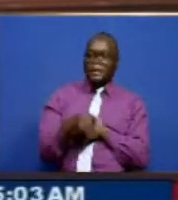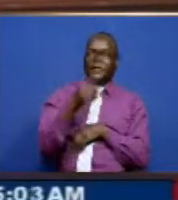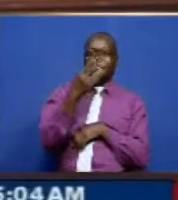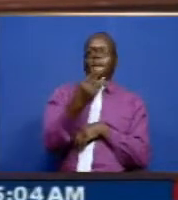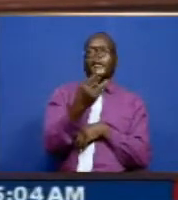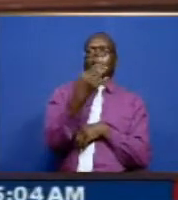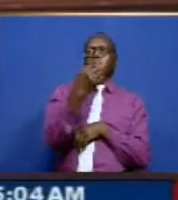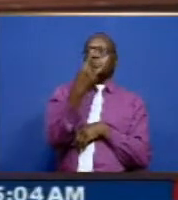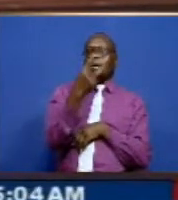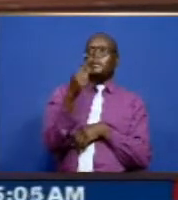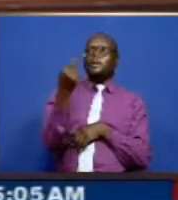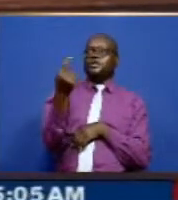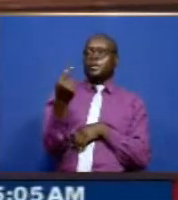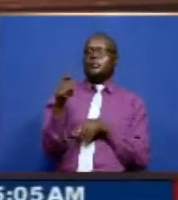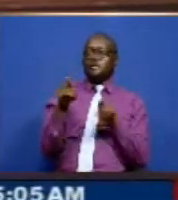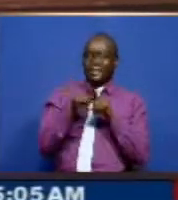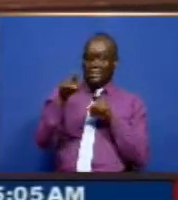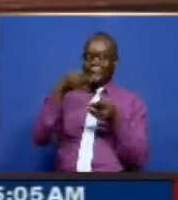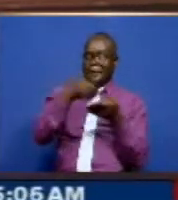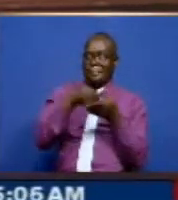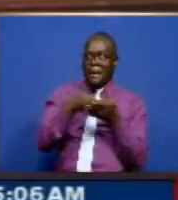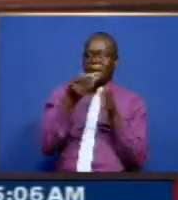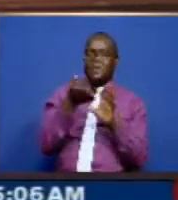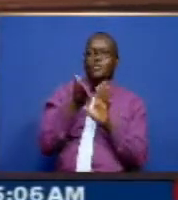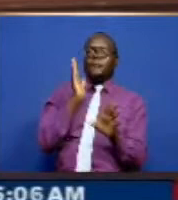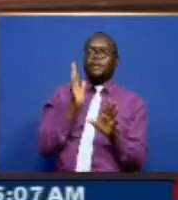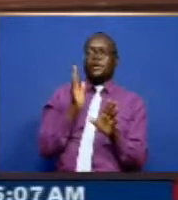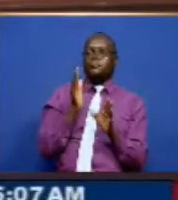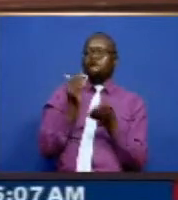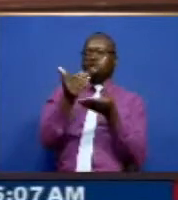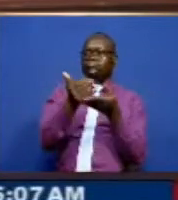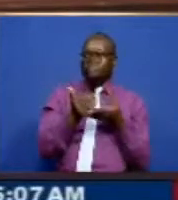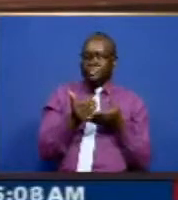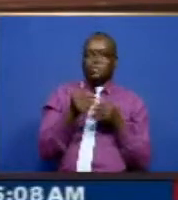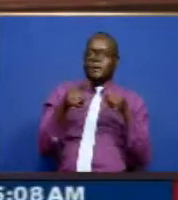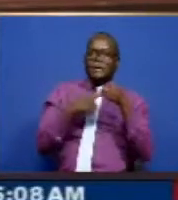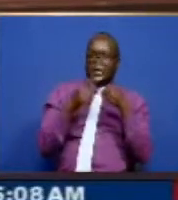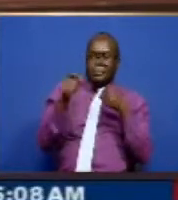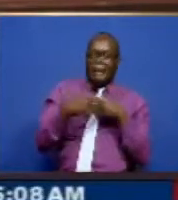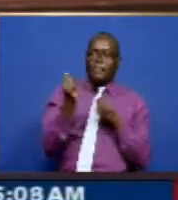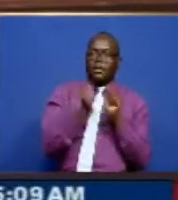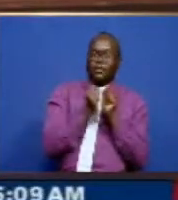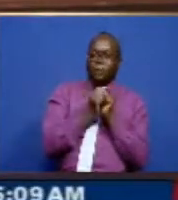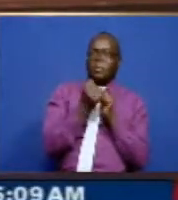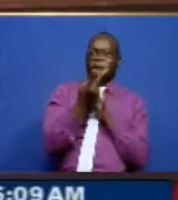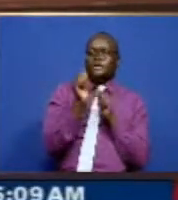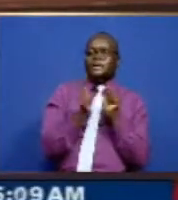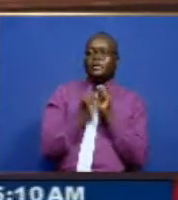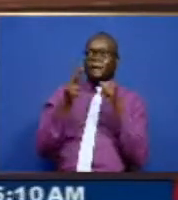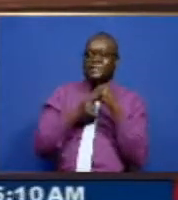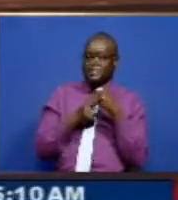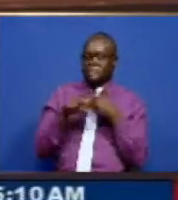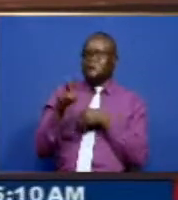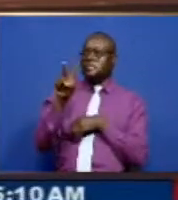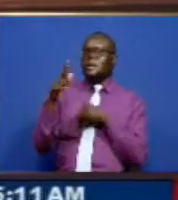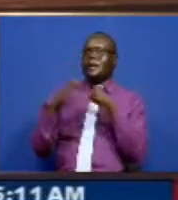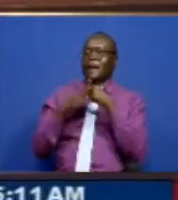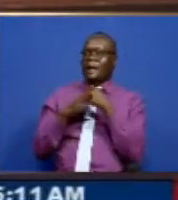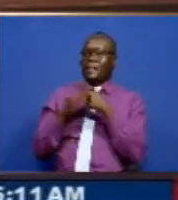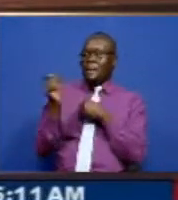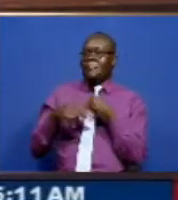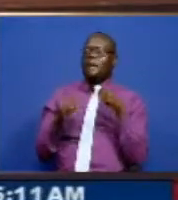409,175,031 shillings, as this money was withdrawn between 6 October 2017 and 29